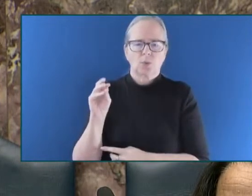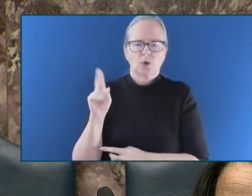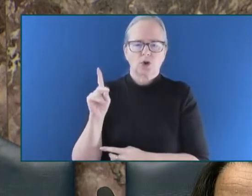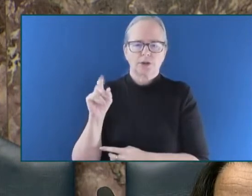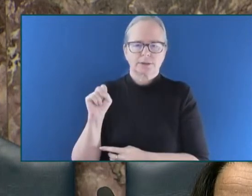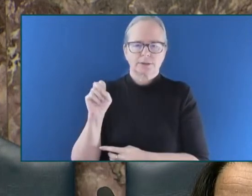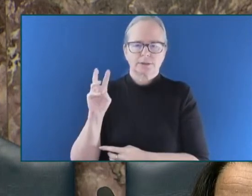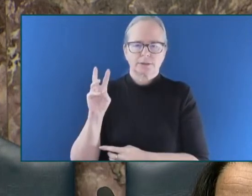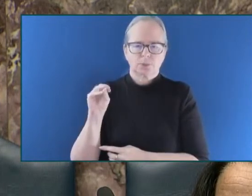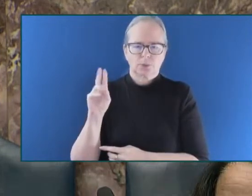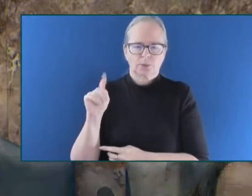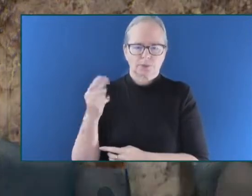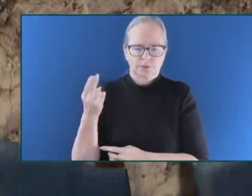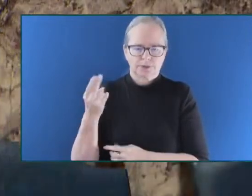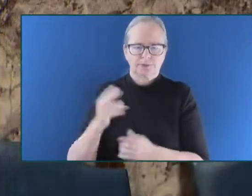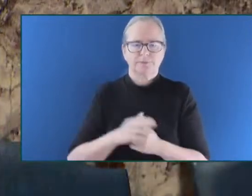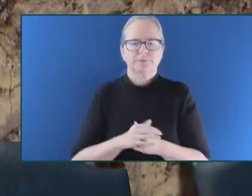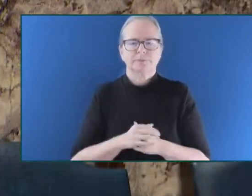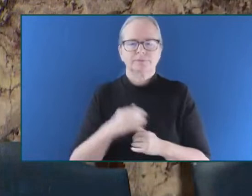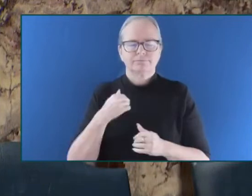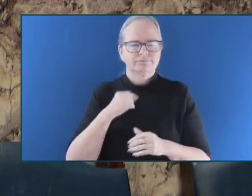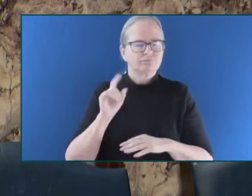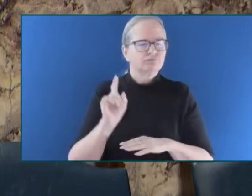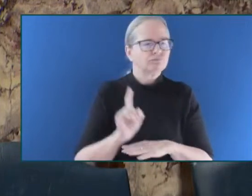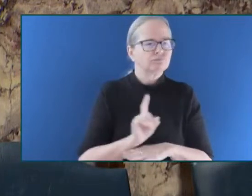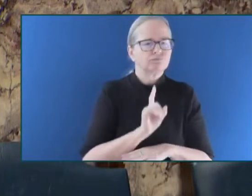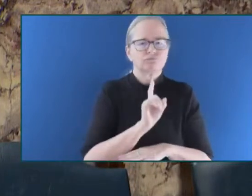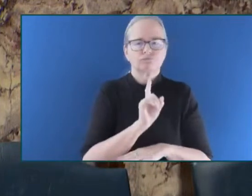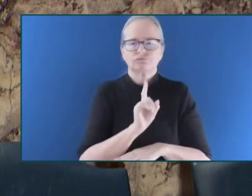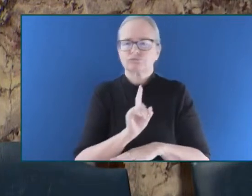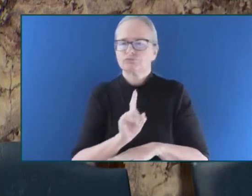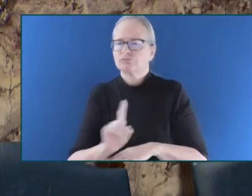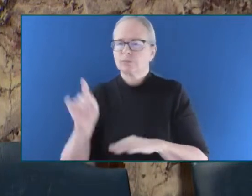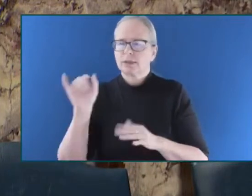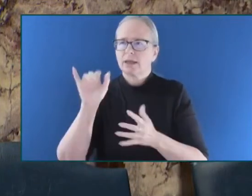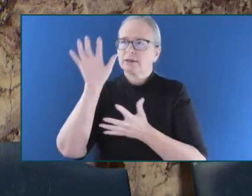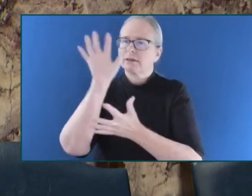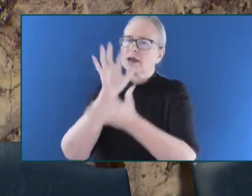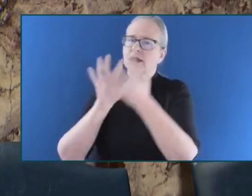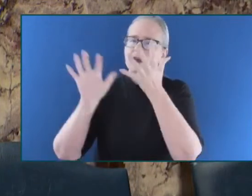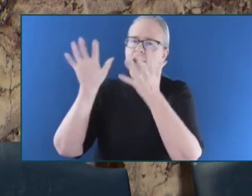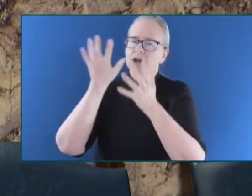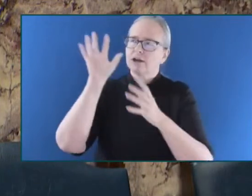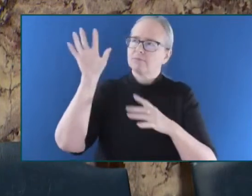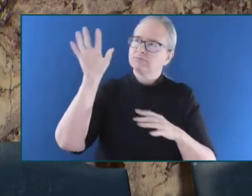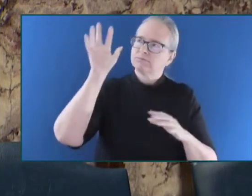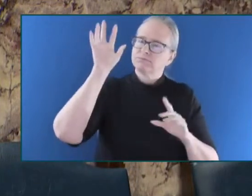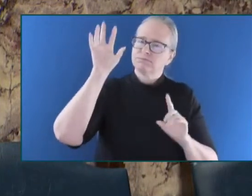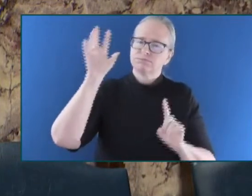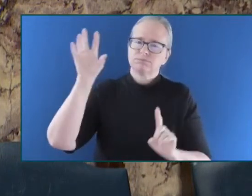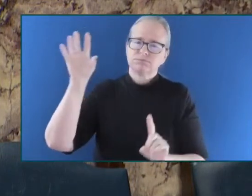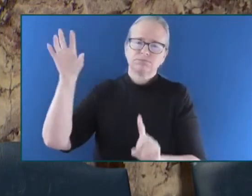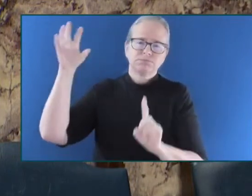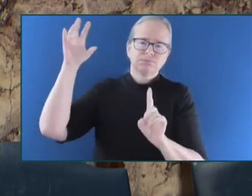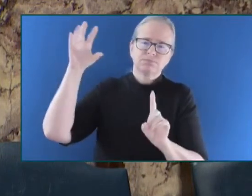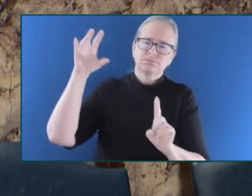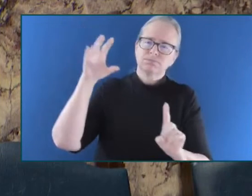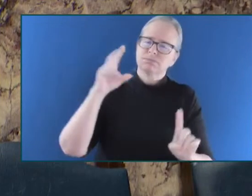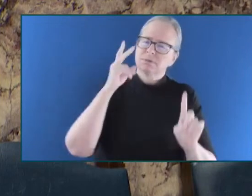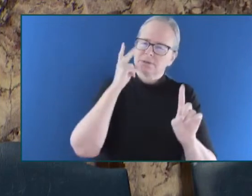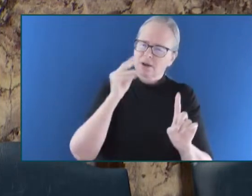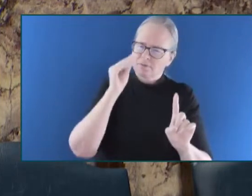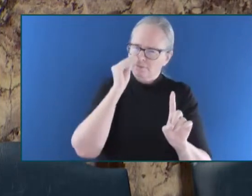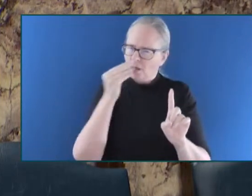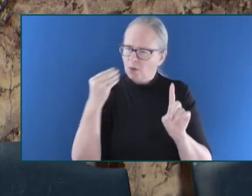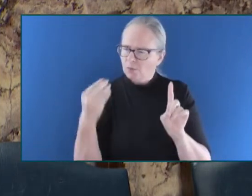golden daffodils, beside the lake, beneath the trees, fluttering and dancing in the breeze. The waves beside them danced, but they outdid